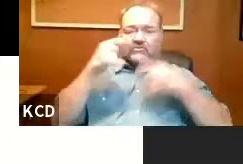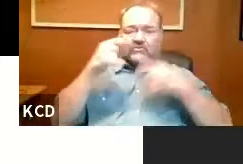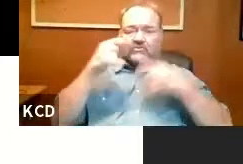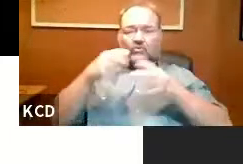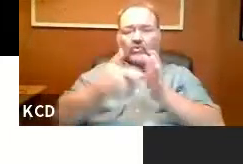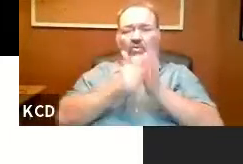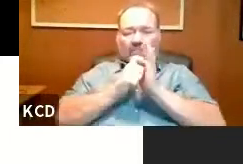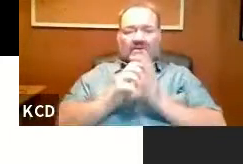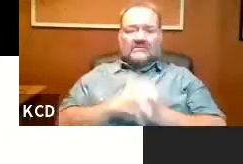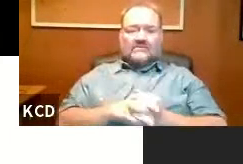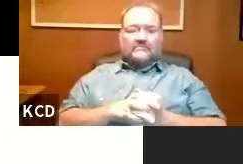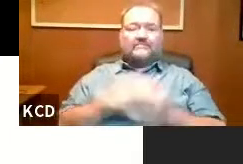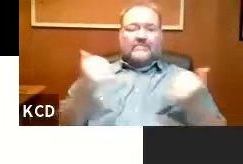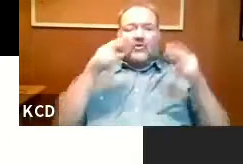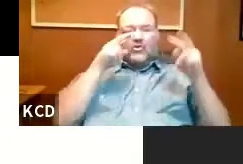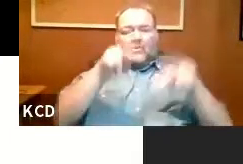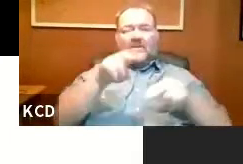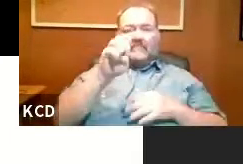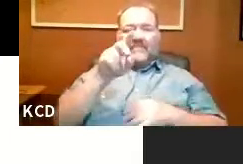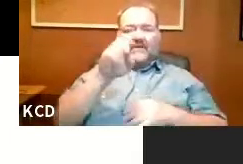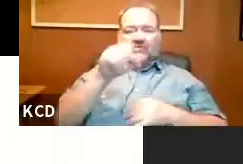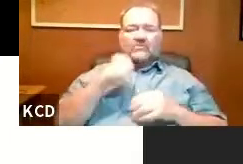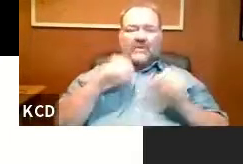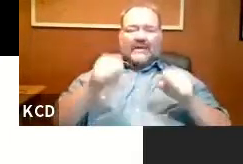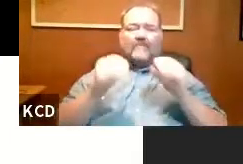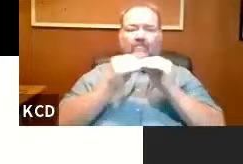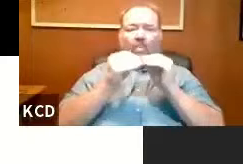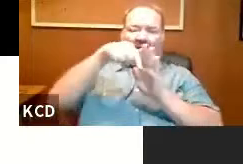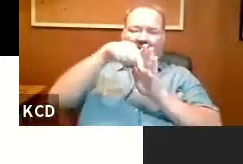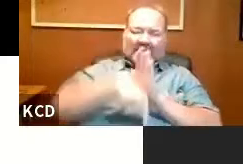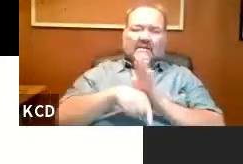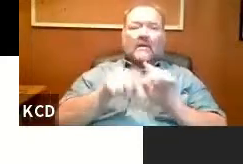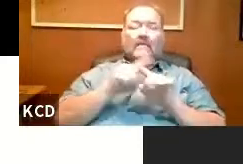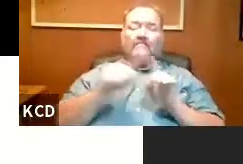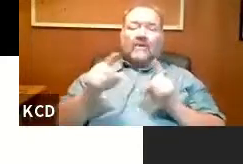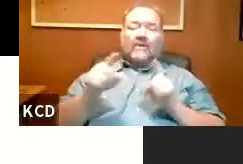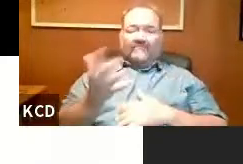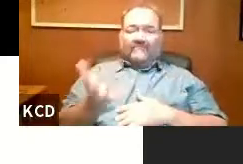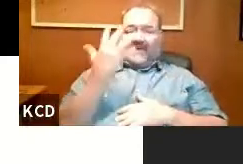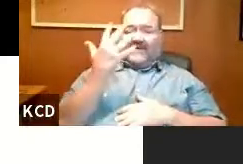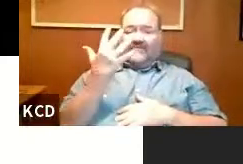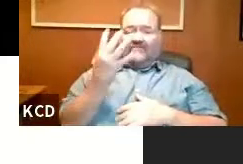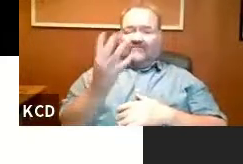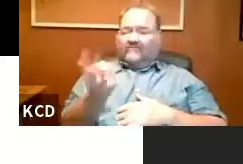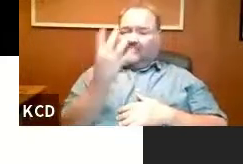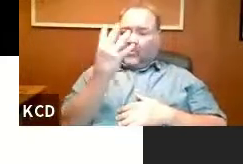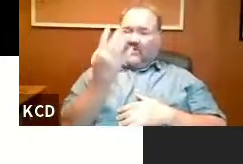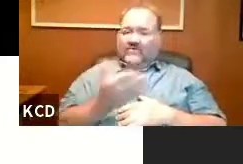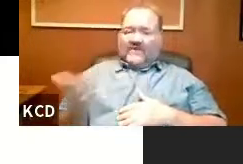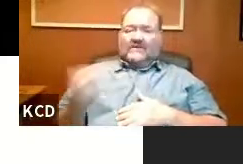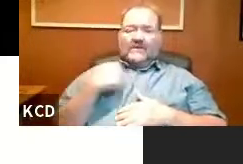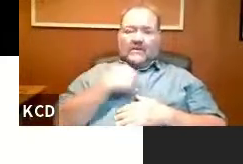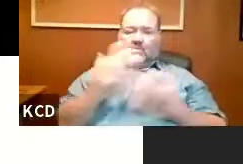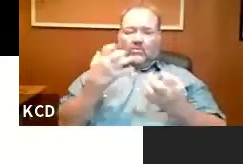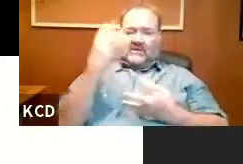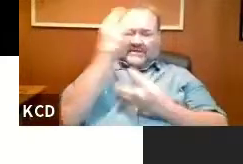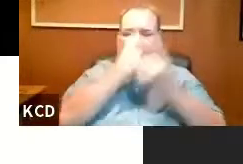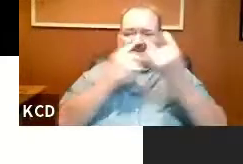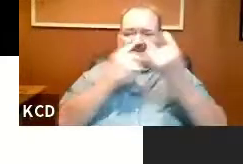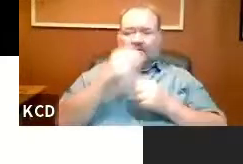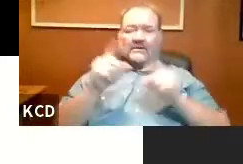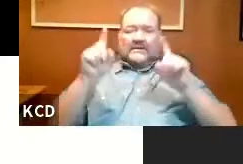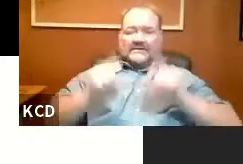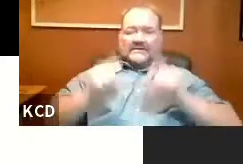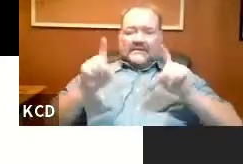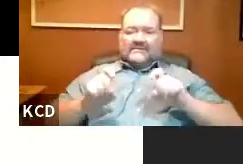All right, so looking at the metrics, and we'll get more into detail with these, but the four things that we really wanted to consider was